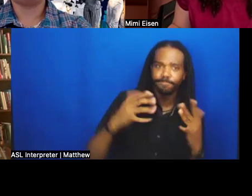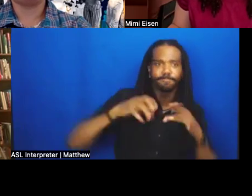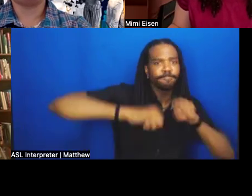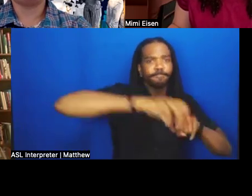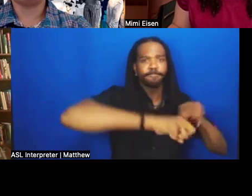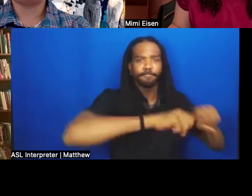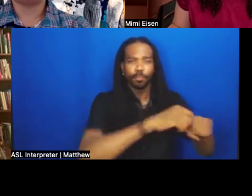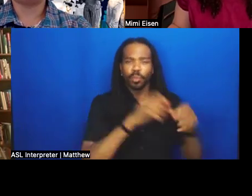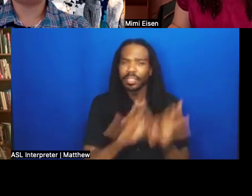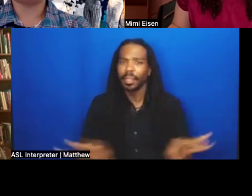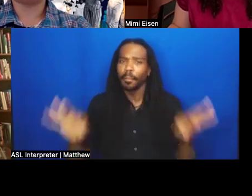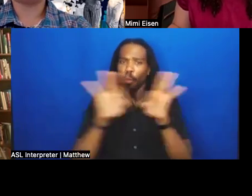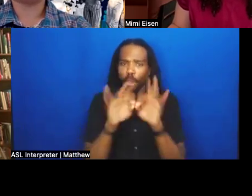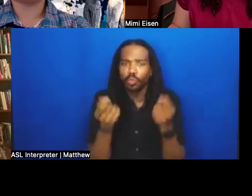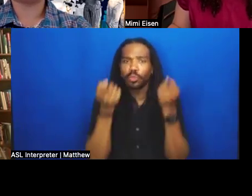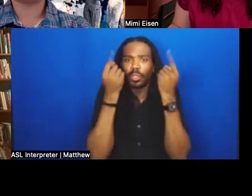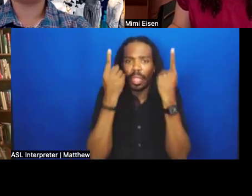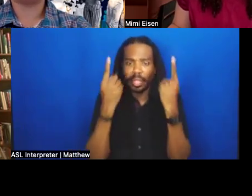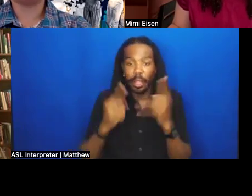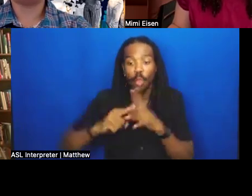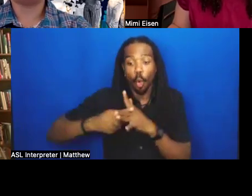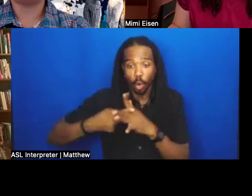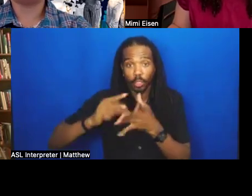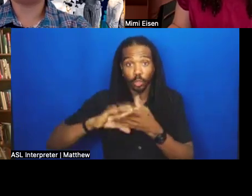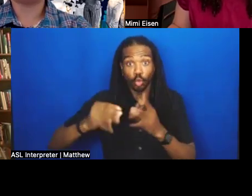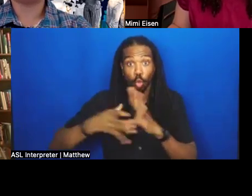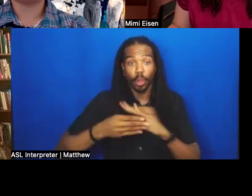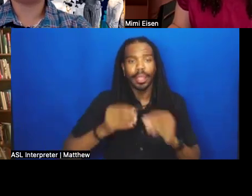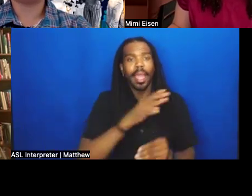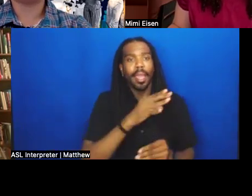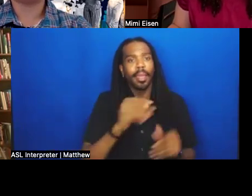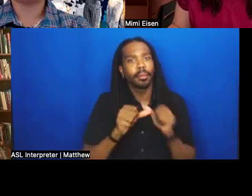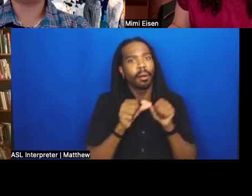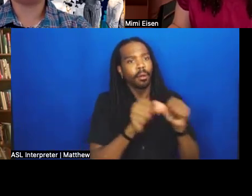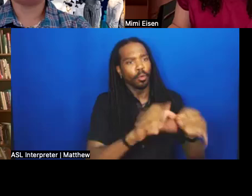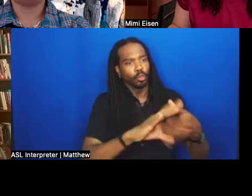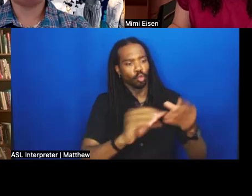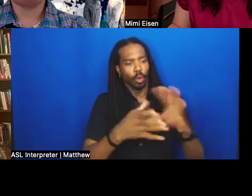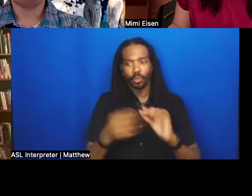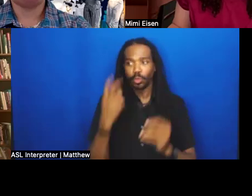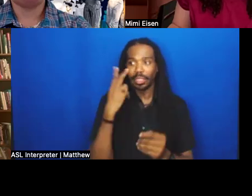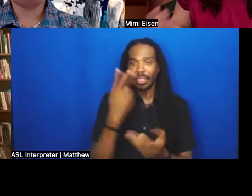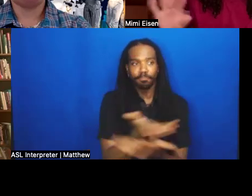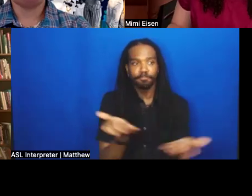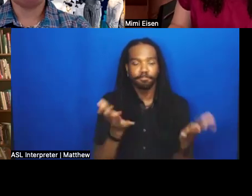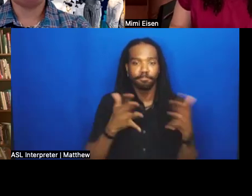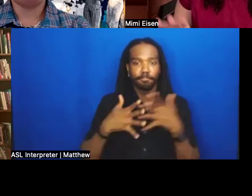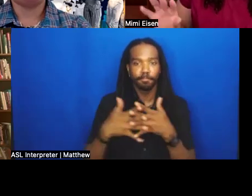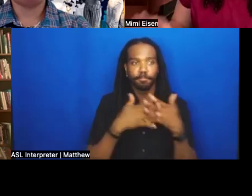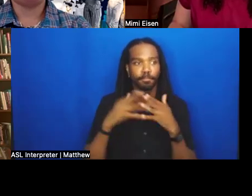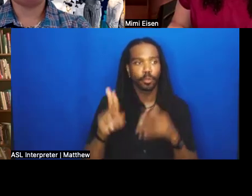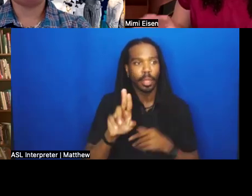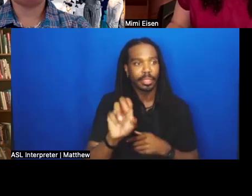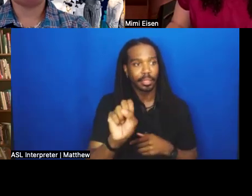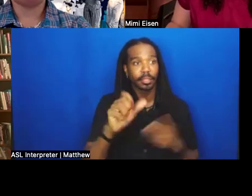part of the origin story and the ongoing story of the United States. And then just lastly, because we are